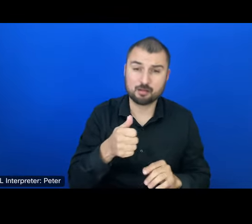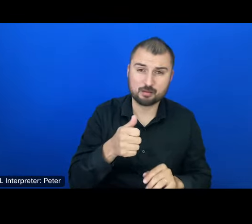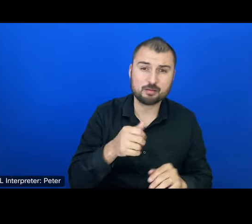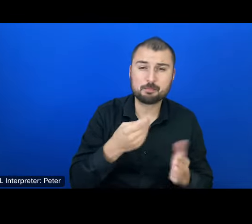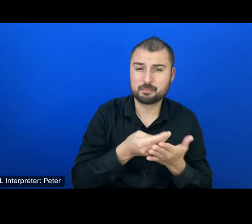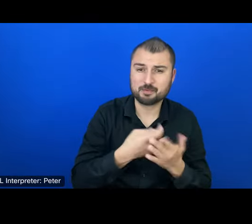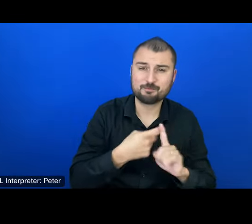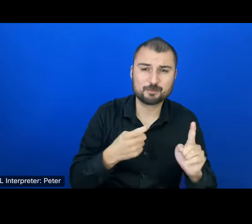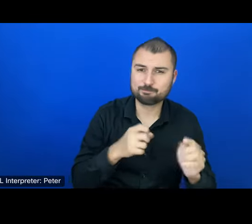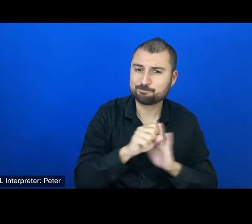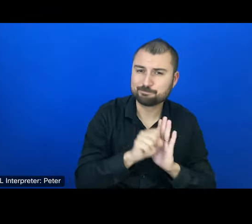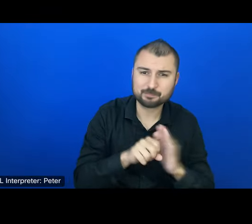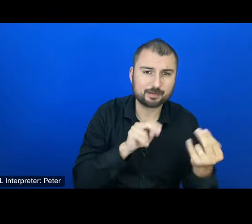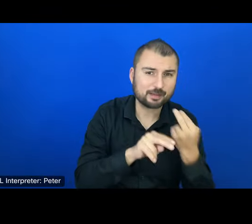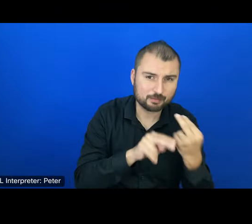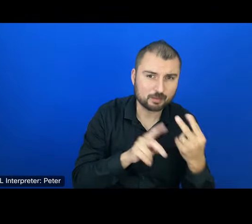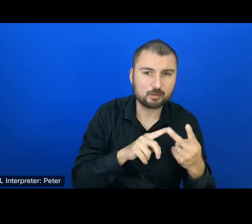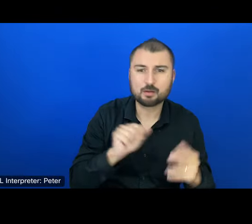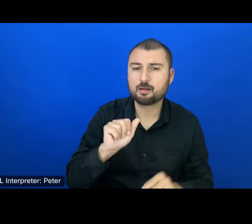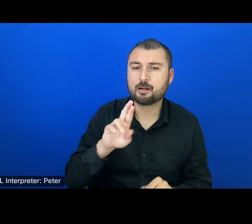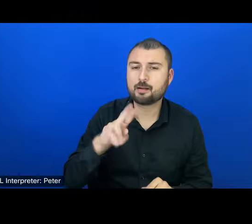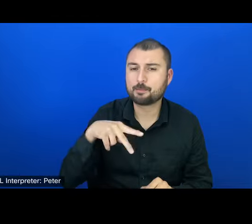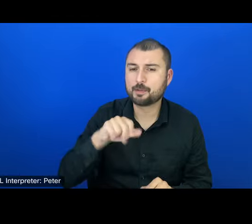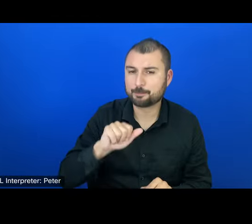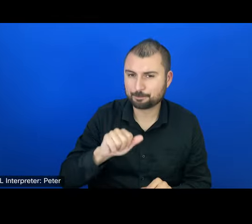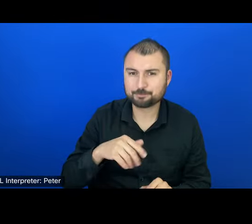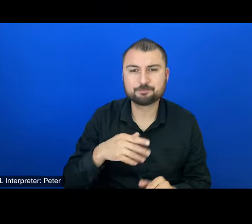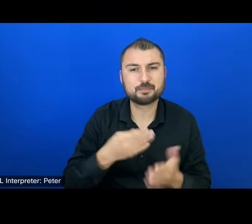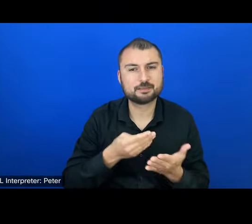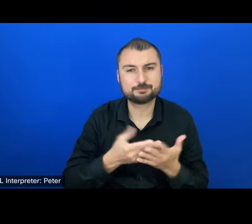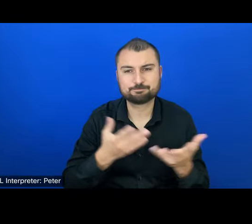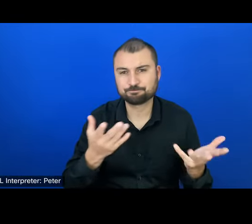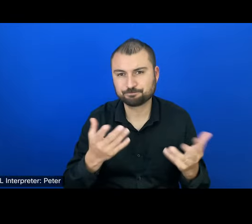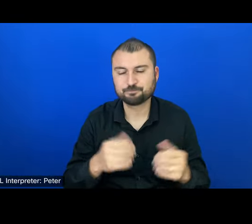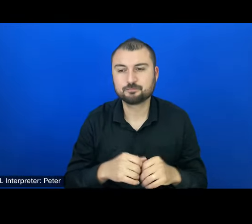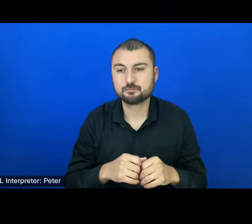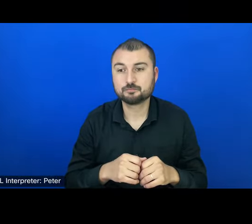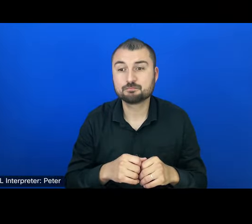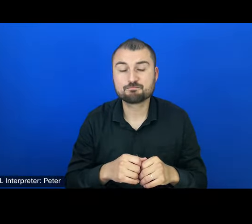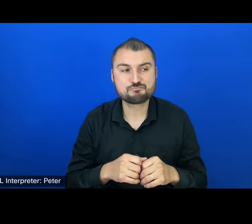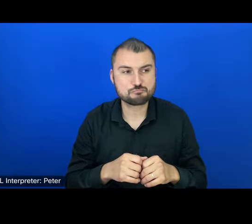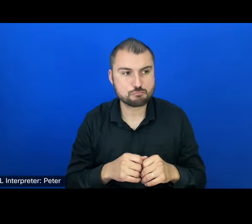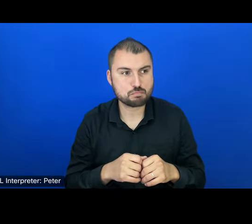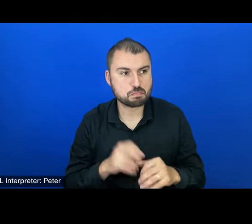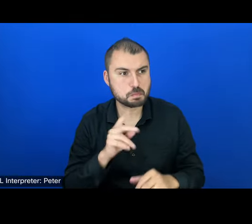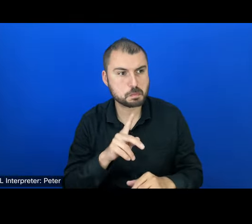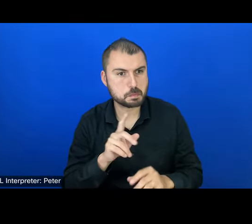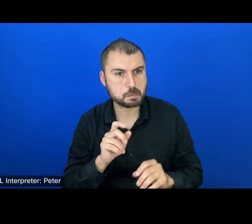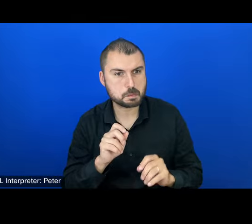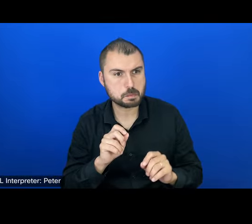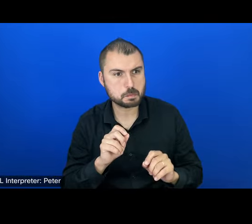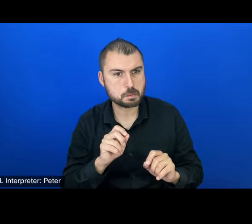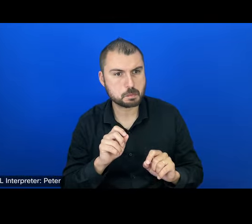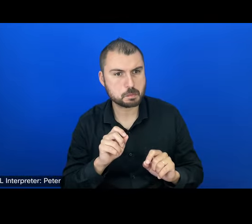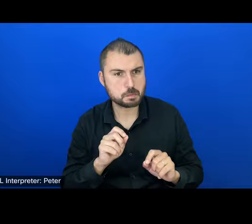or ARPA funding. So, follow up, is that all right?